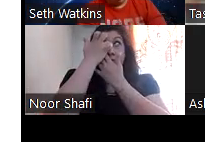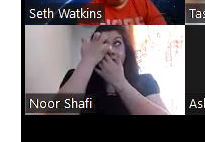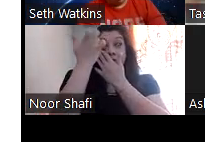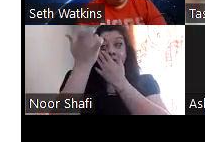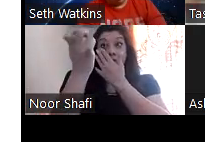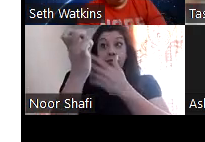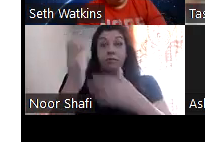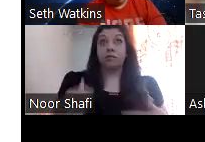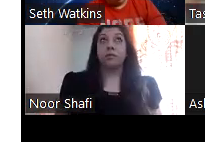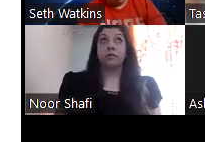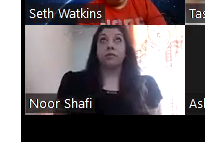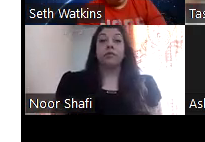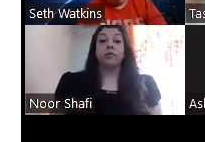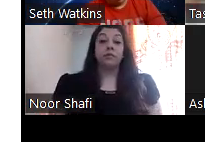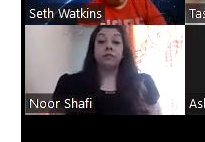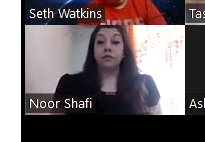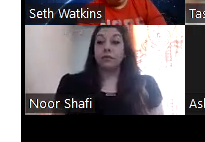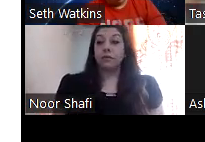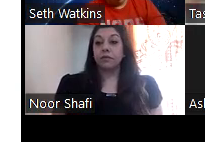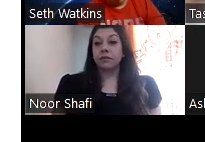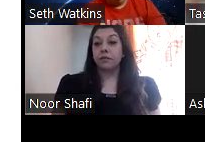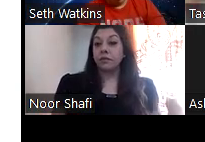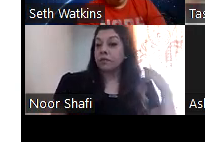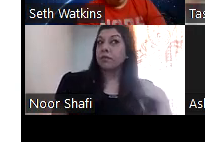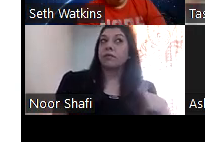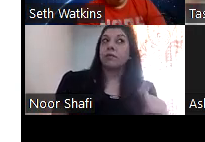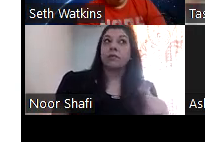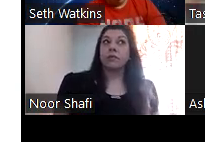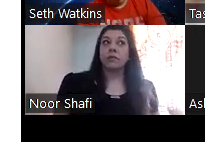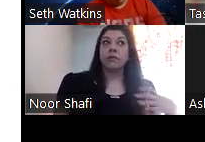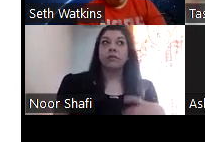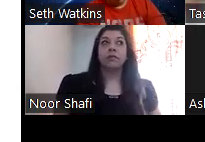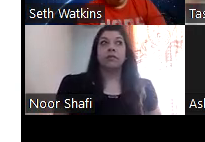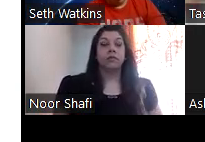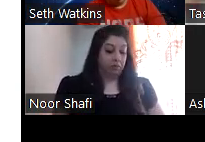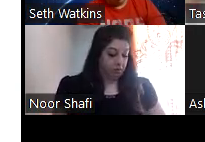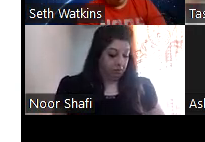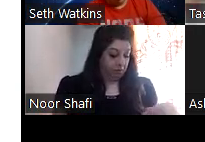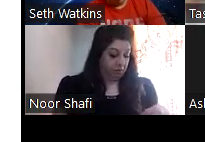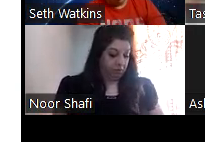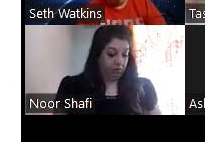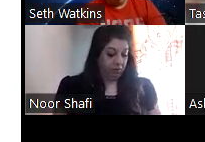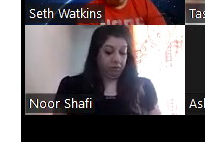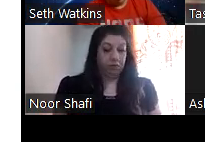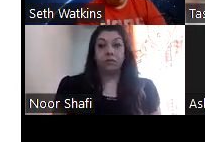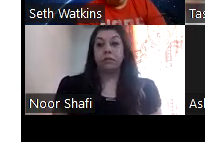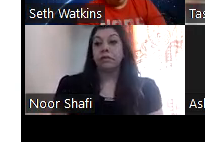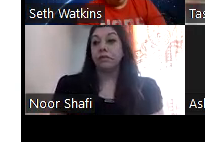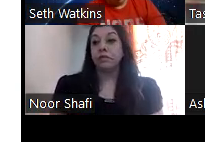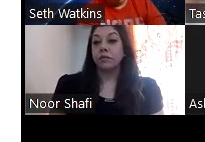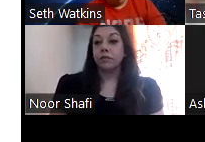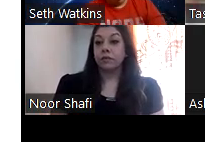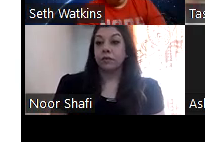a guest from our safety net team who has prepared a grievance report overview, followed by lots of time to hear your